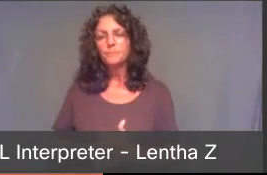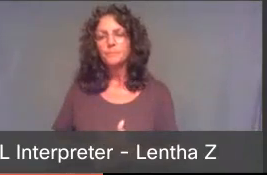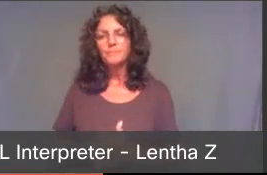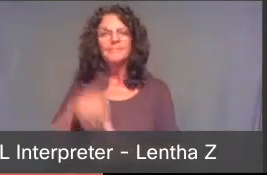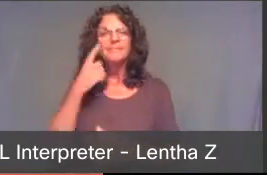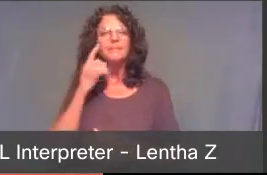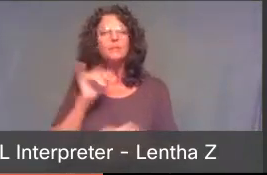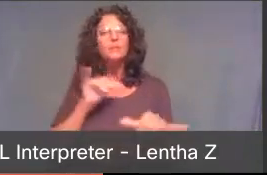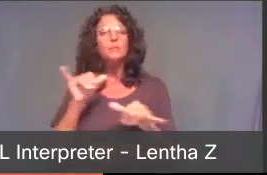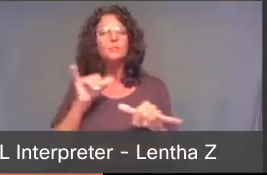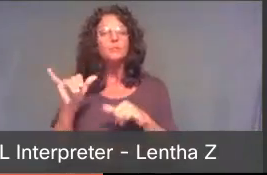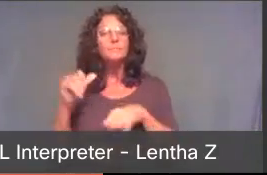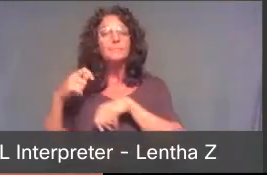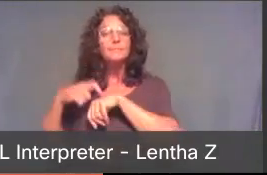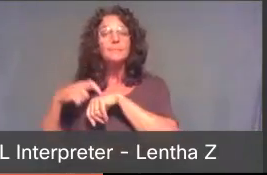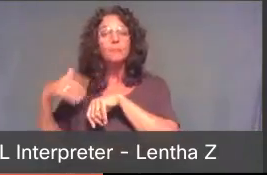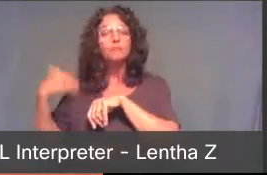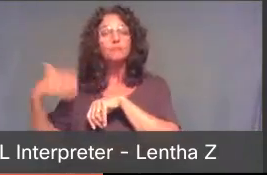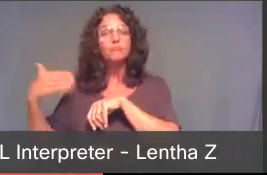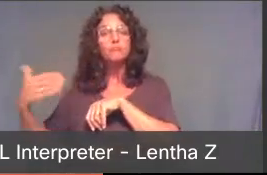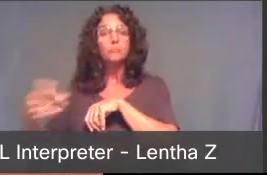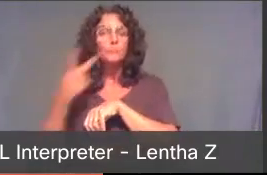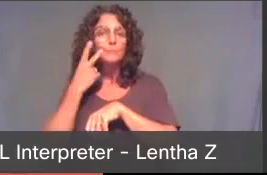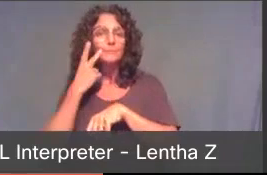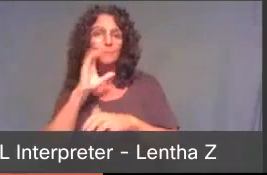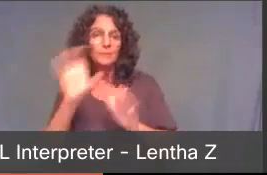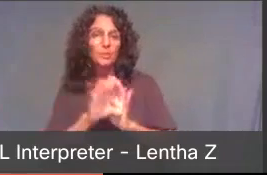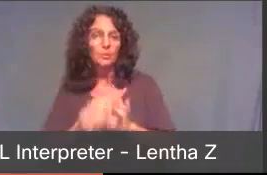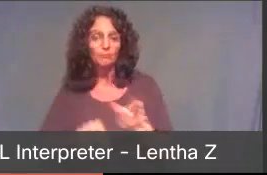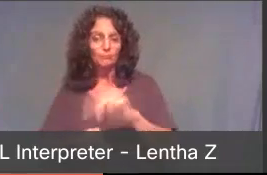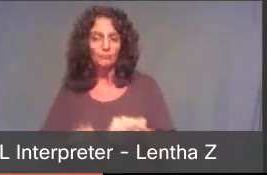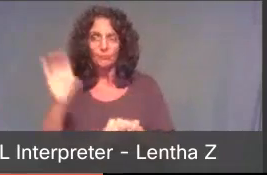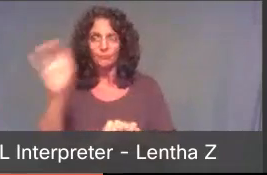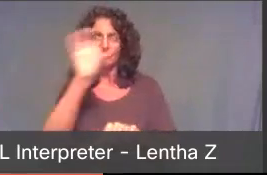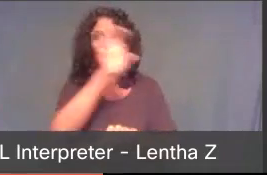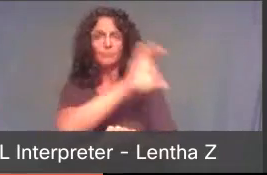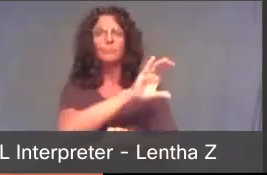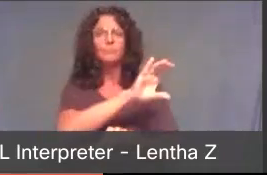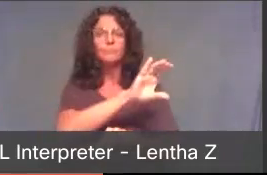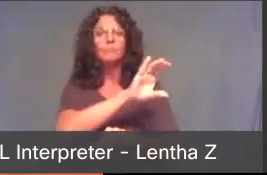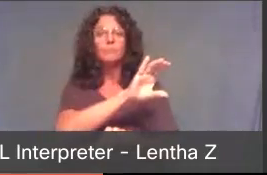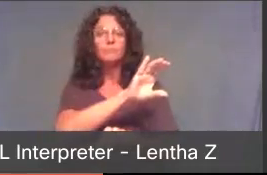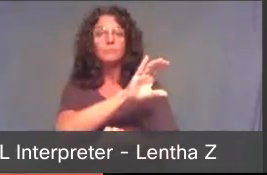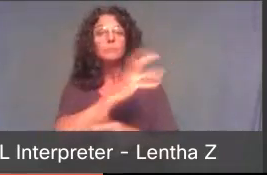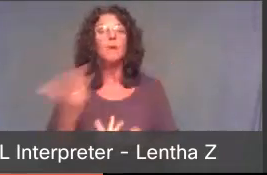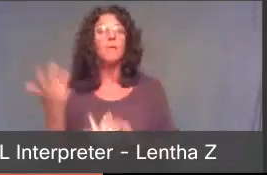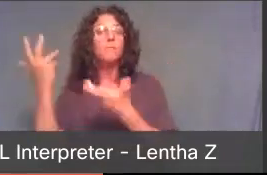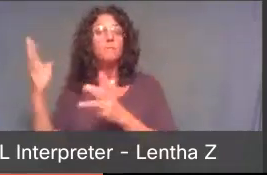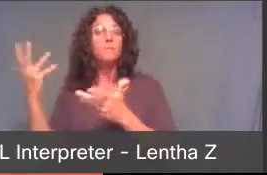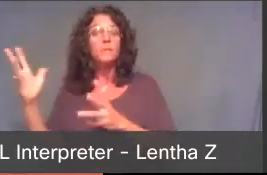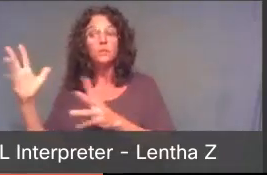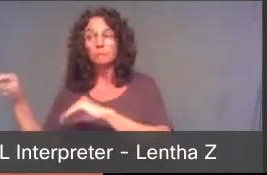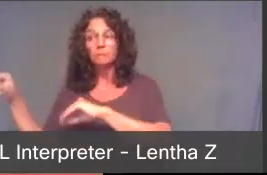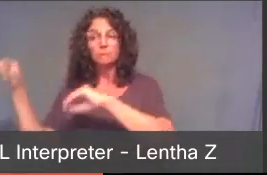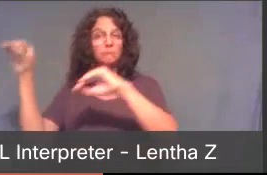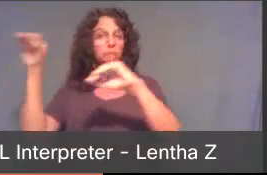timeline or kind of flow chart that people forget is once they're in the city or place where they're